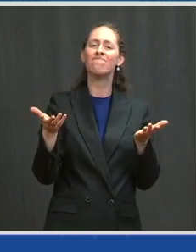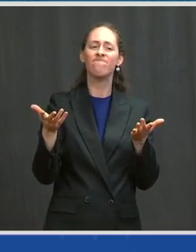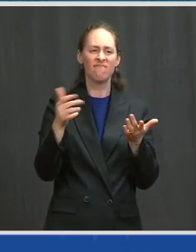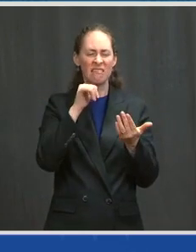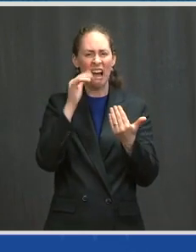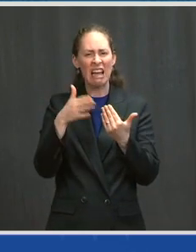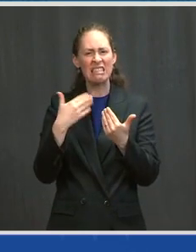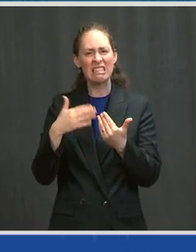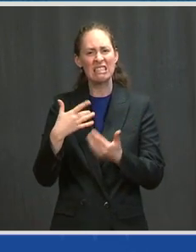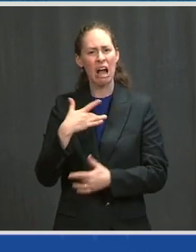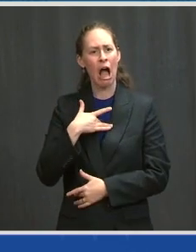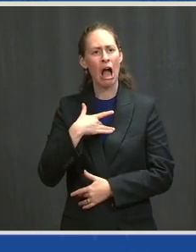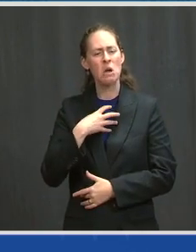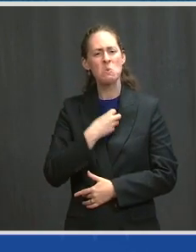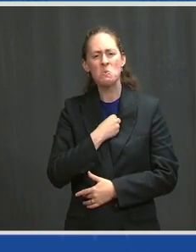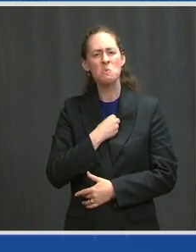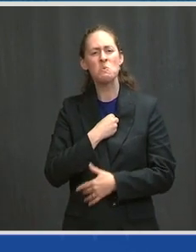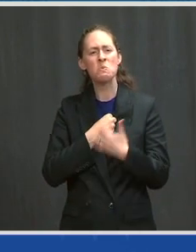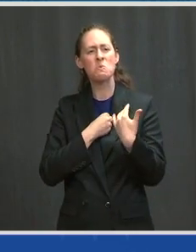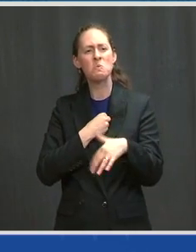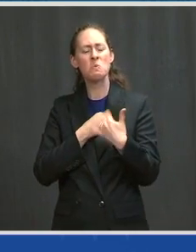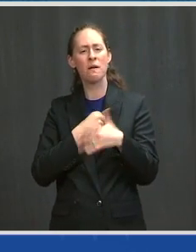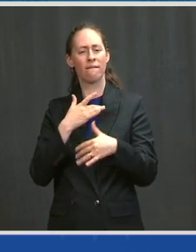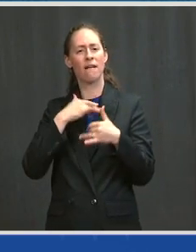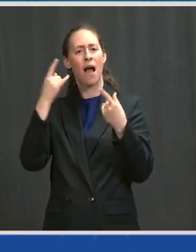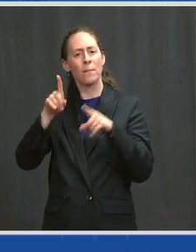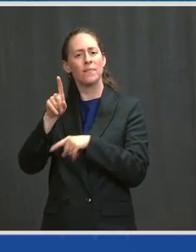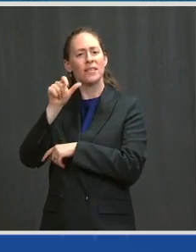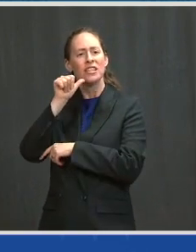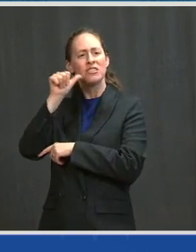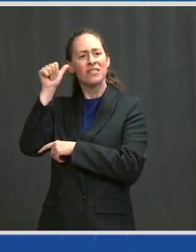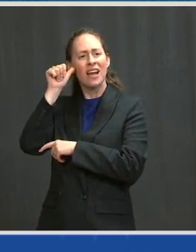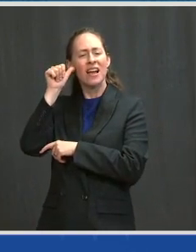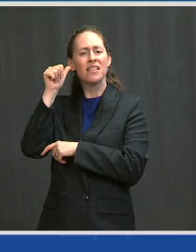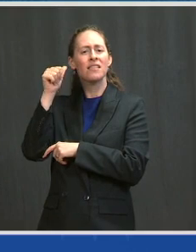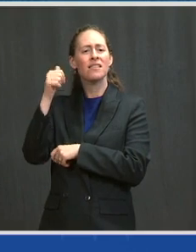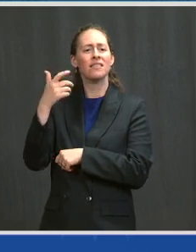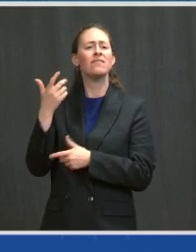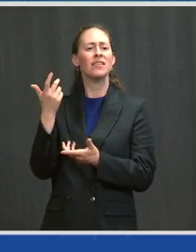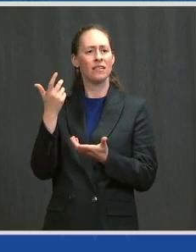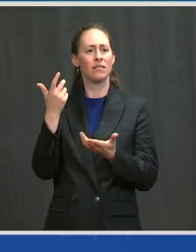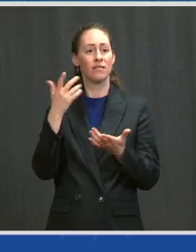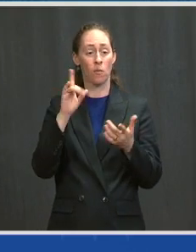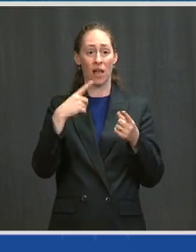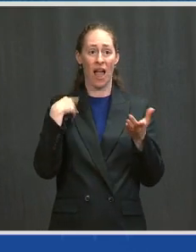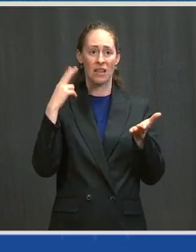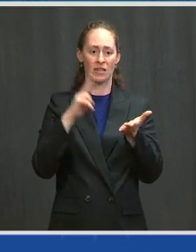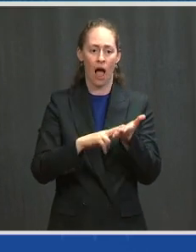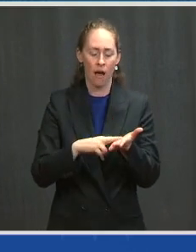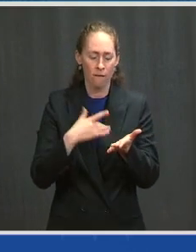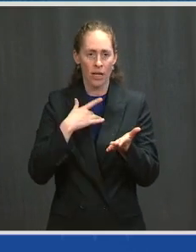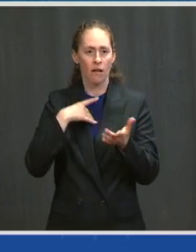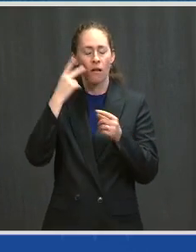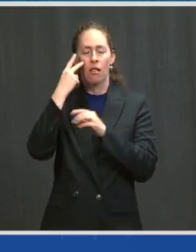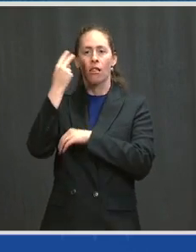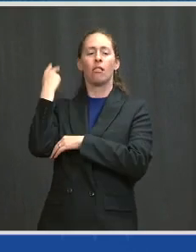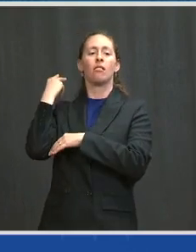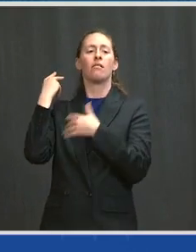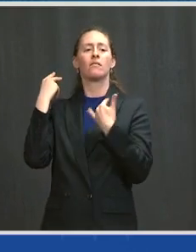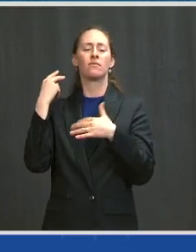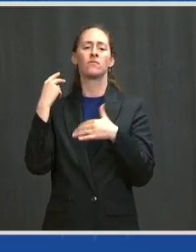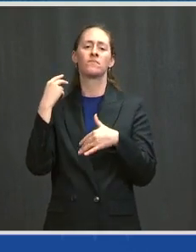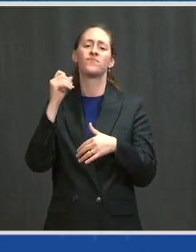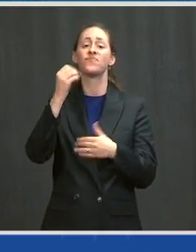as if it happened yesterday. It happened the day before. It happened the moment you're signing it. So I want to thank the folks who are here and the